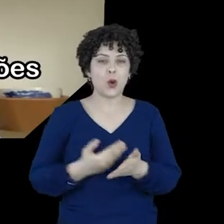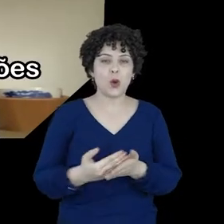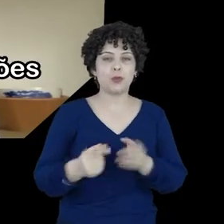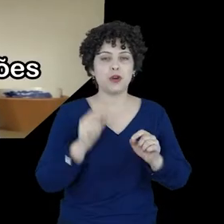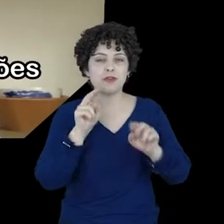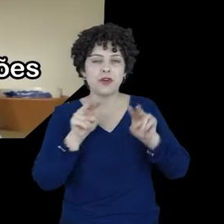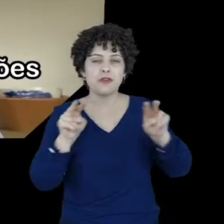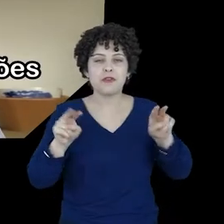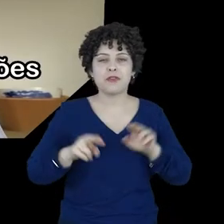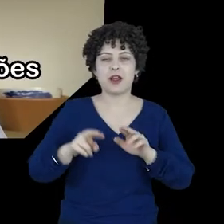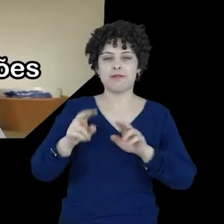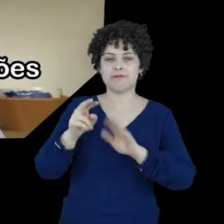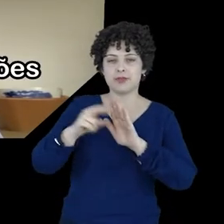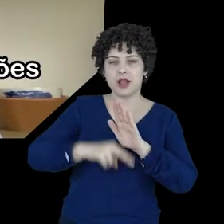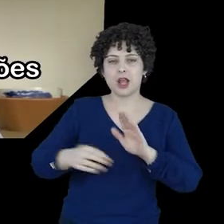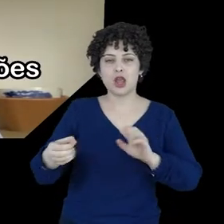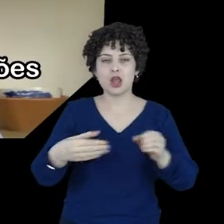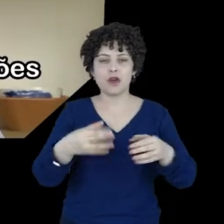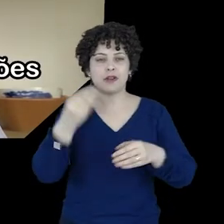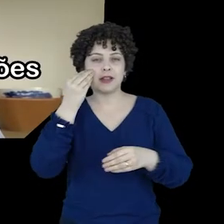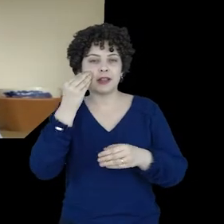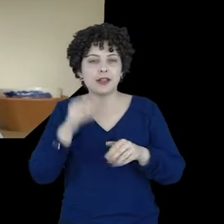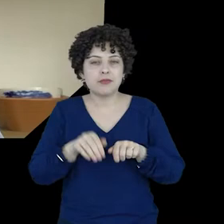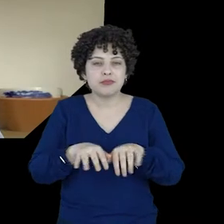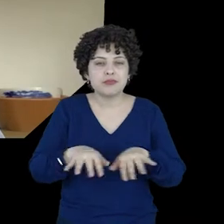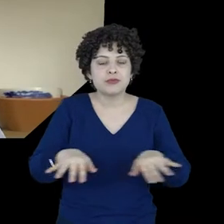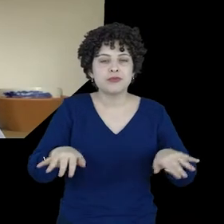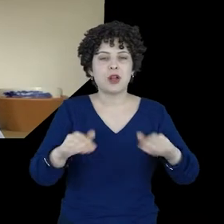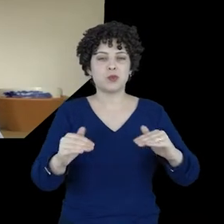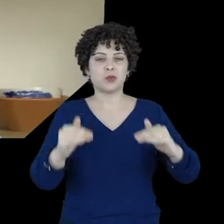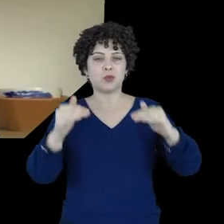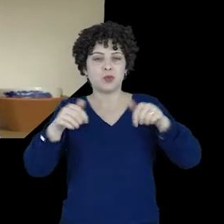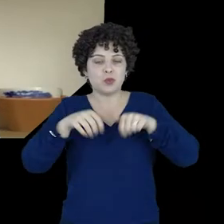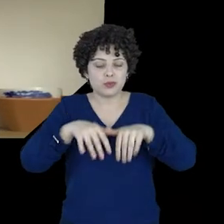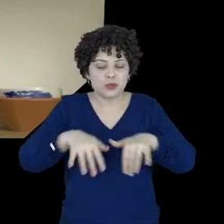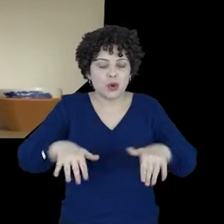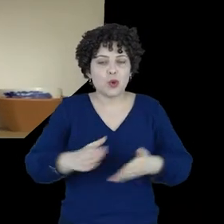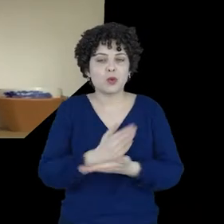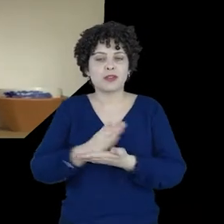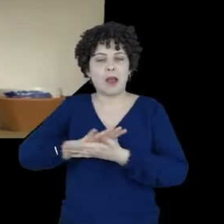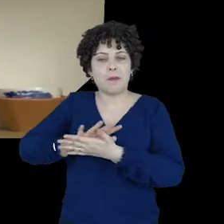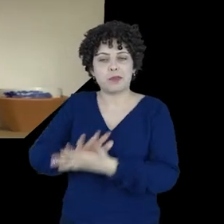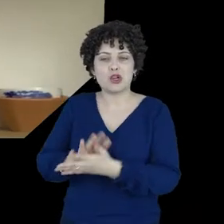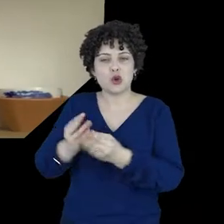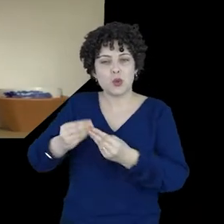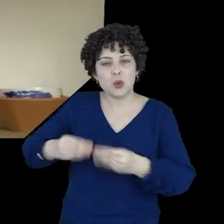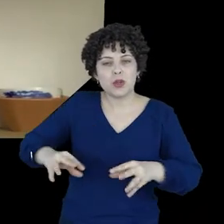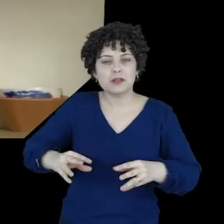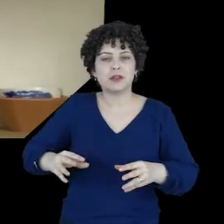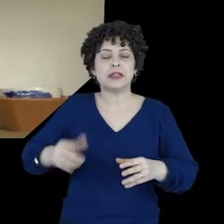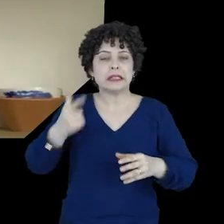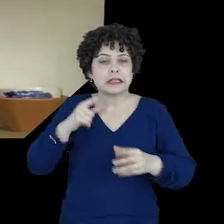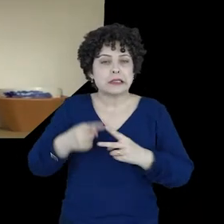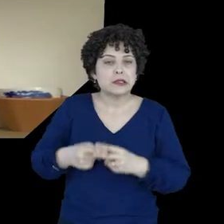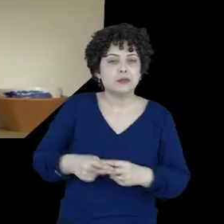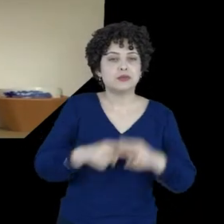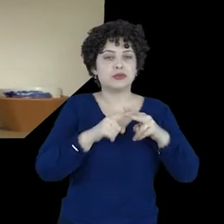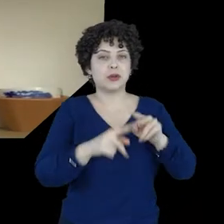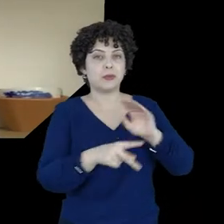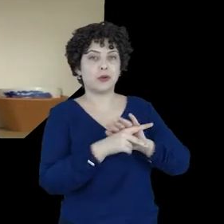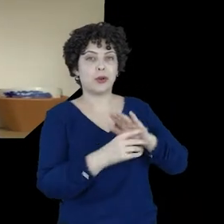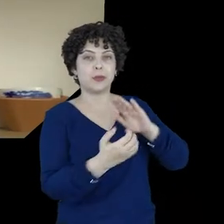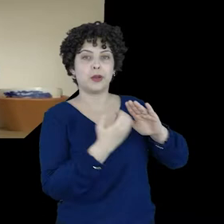see regulations that are trying to go upstream and really address some of the harms that come from the business model of these big tech